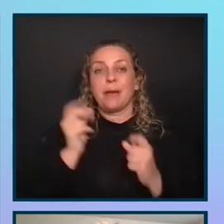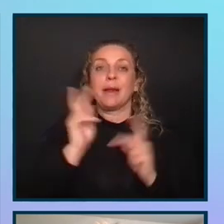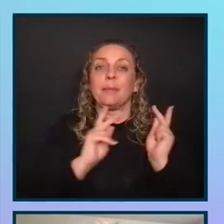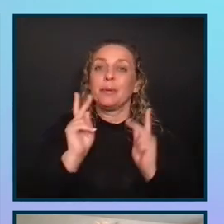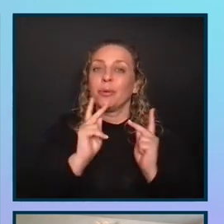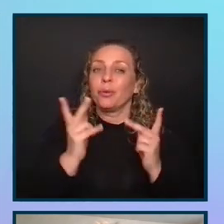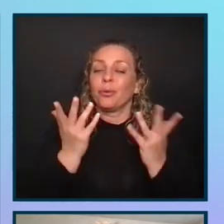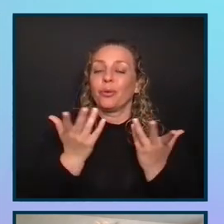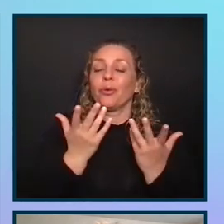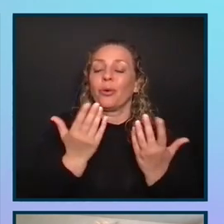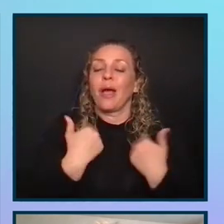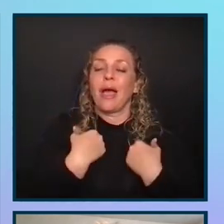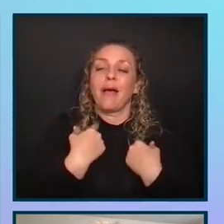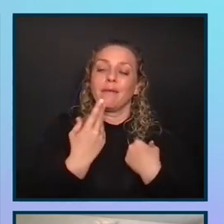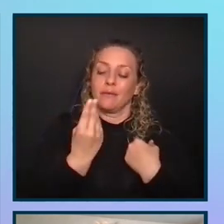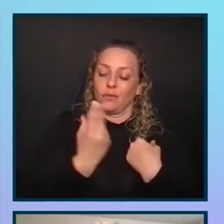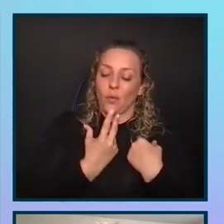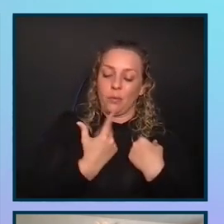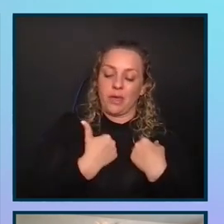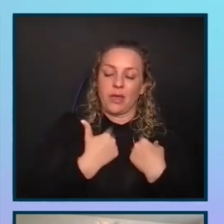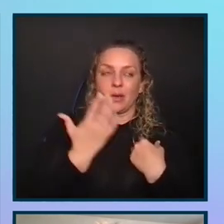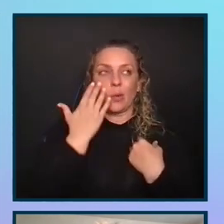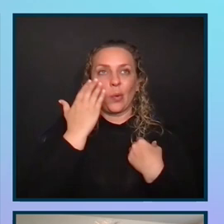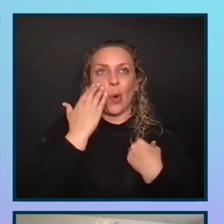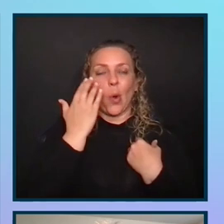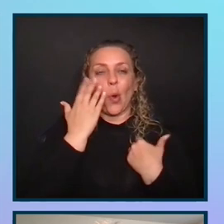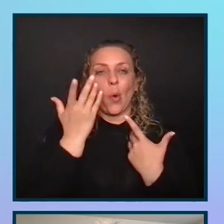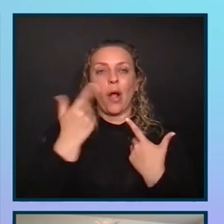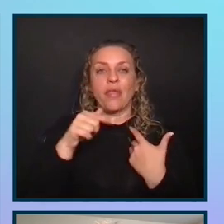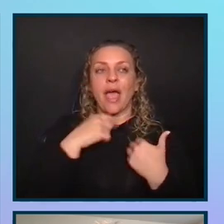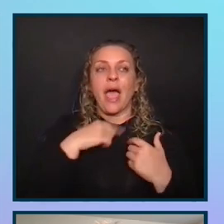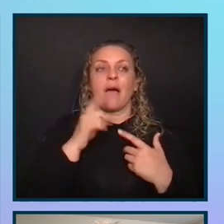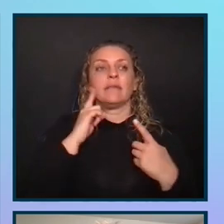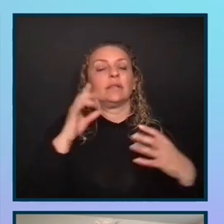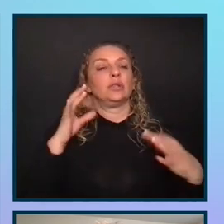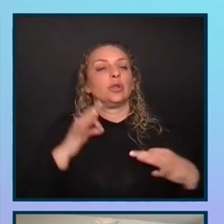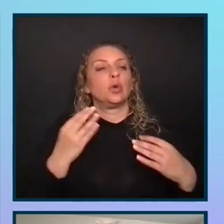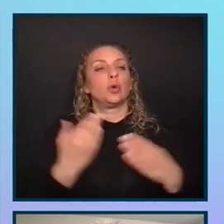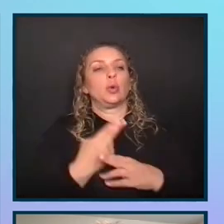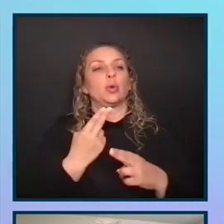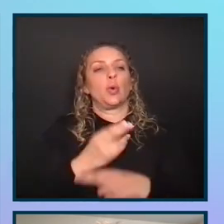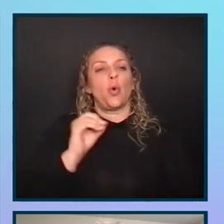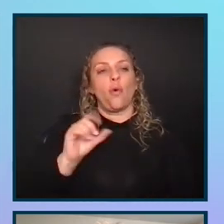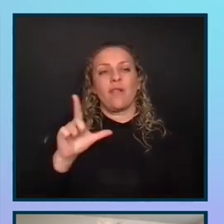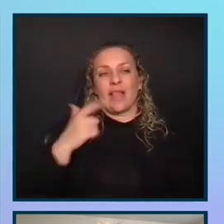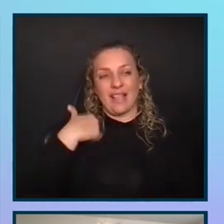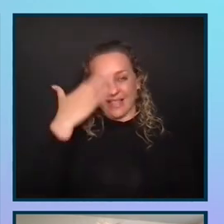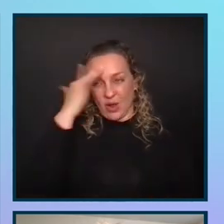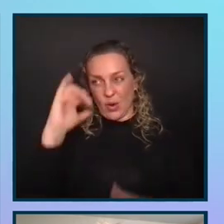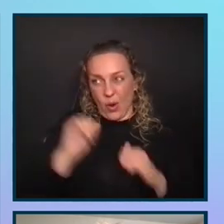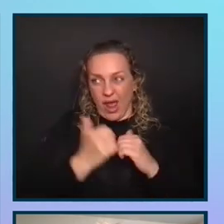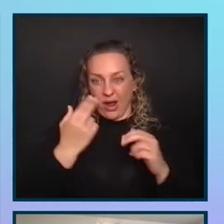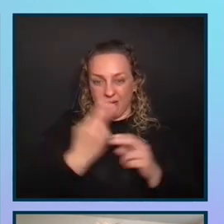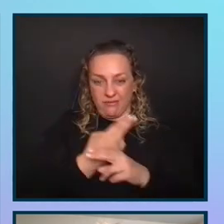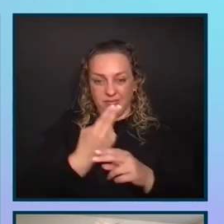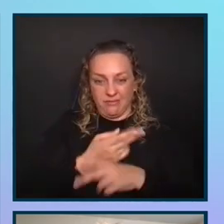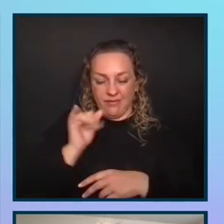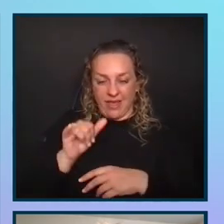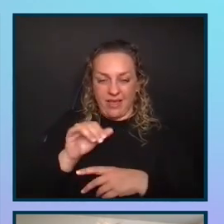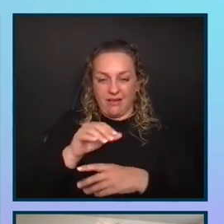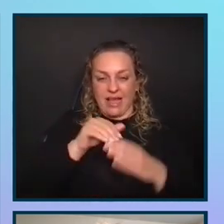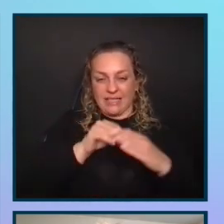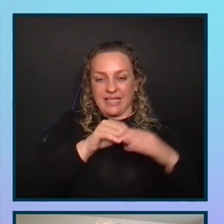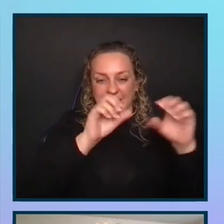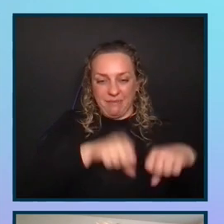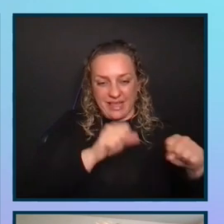people have told me that, you know, they have chosen to use an overlay because they don't know how to do accessibility. That's a